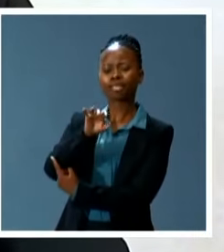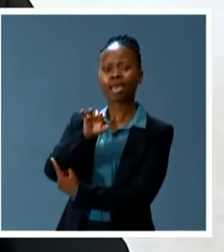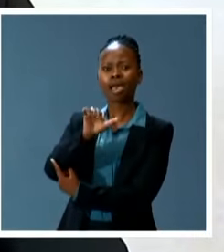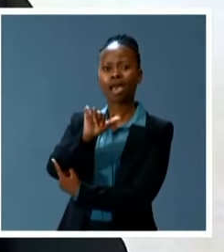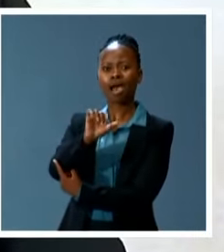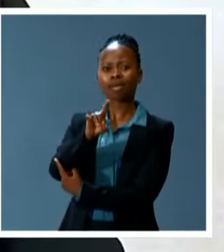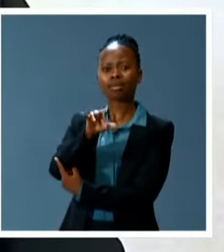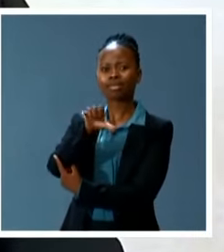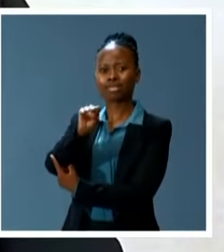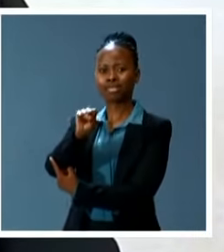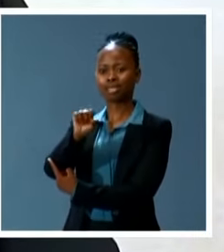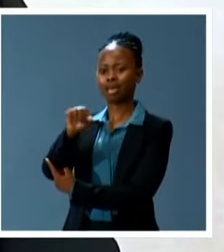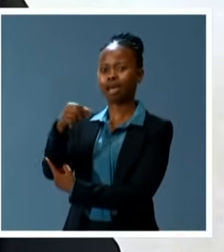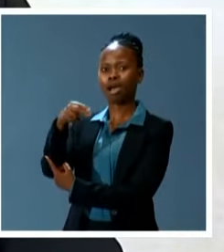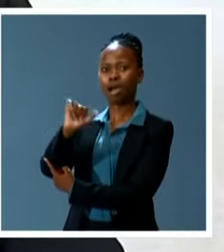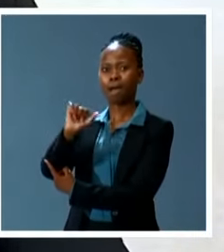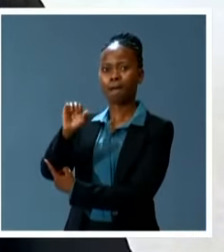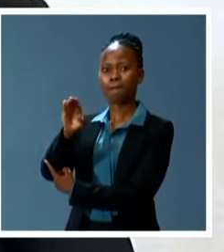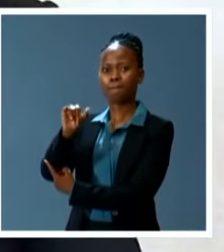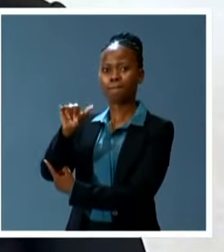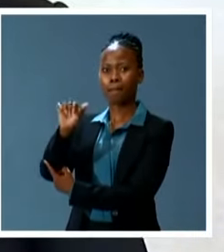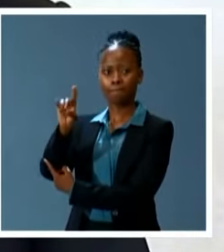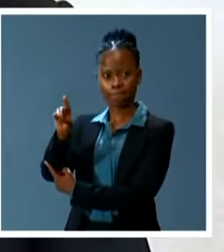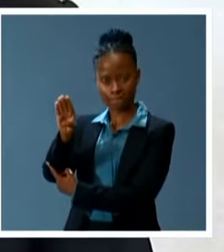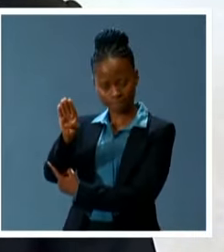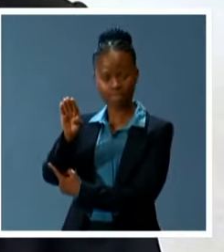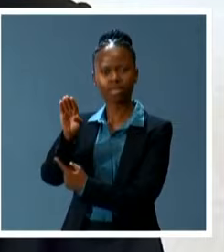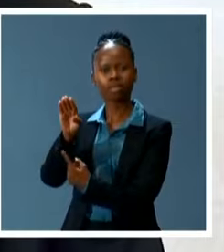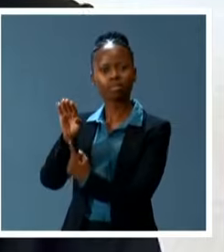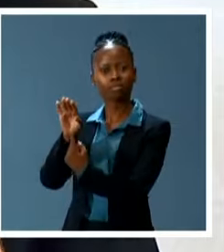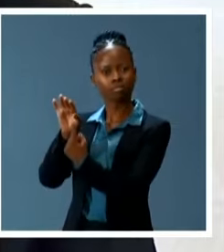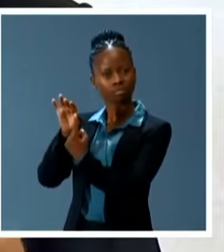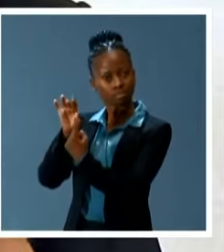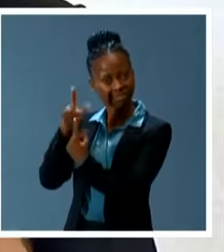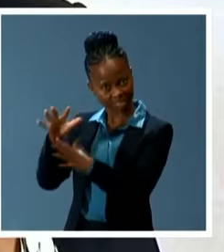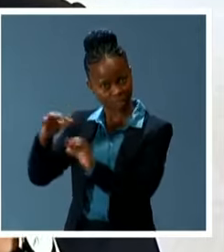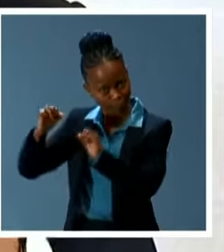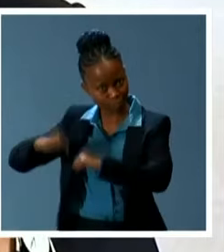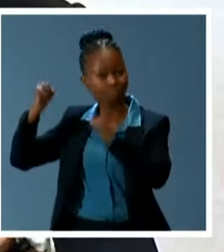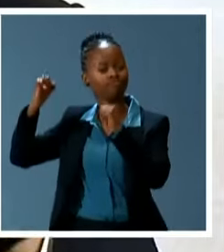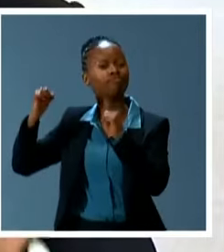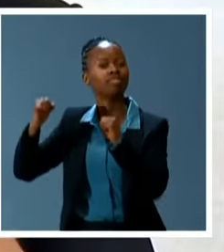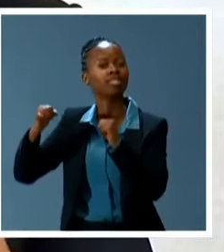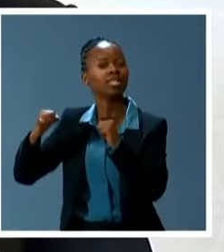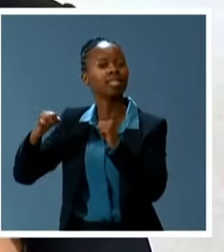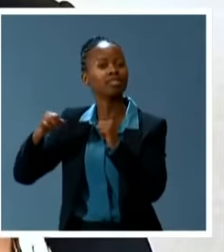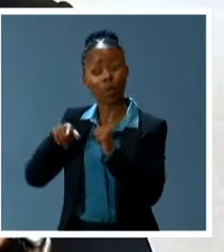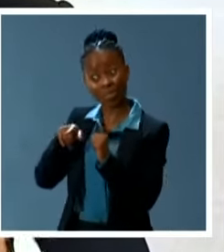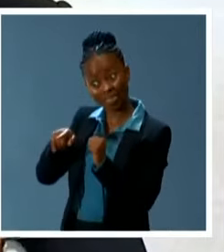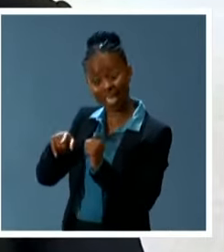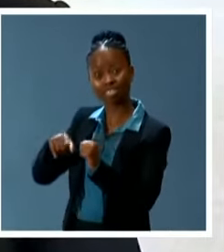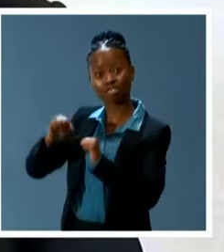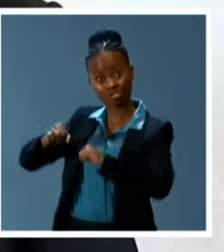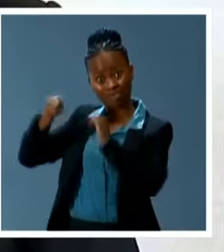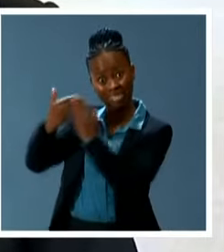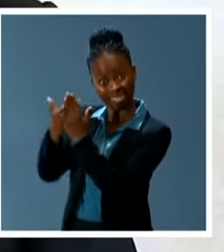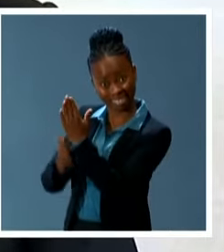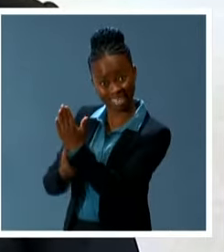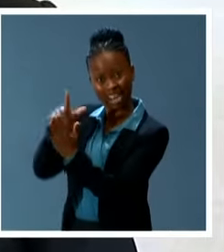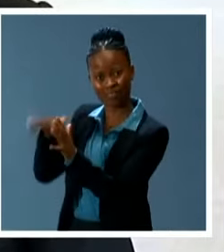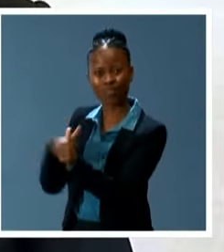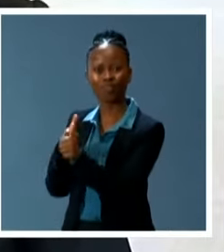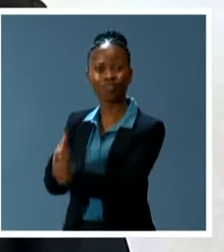agenda. All these can only be possible if from the bottom comes a very strong pressure to force leaders to